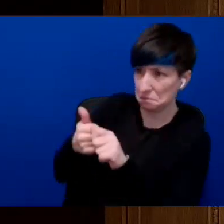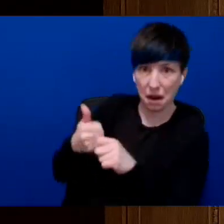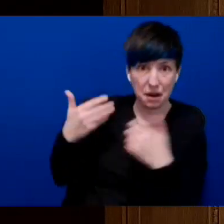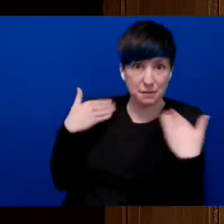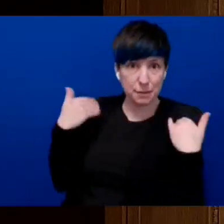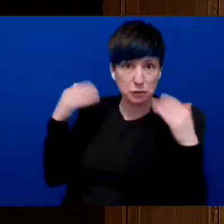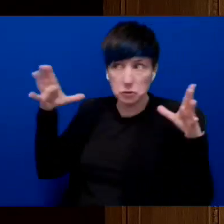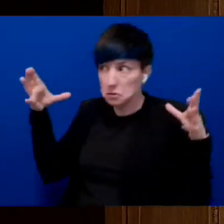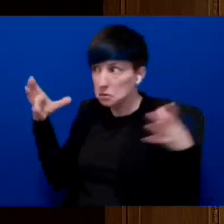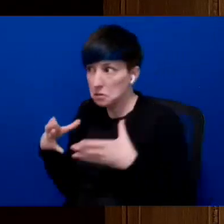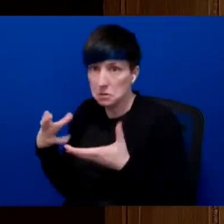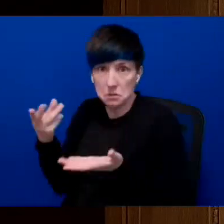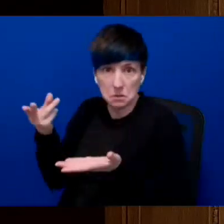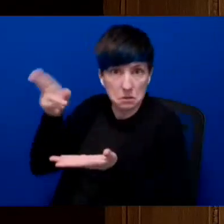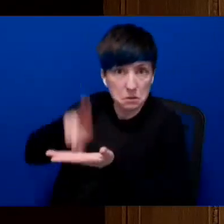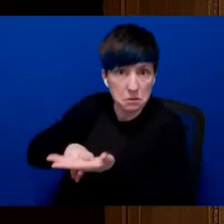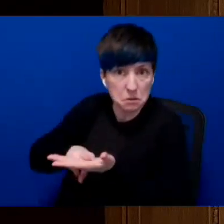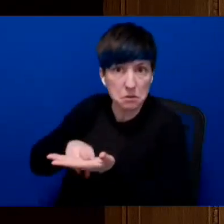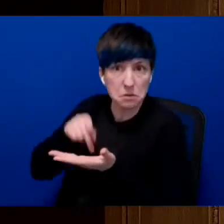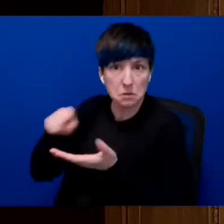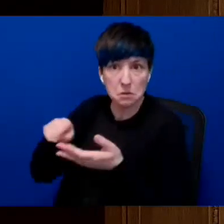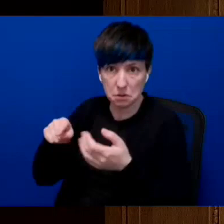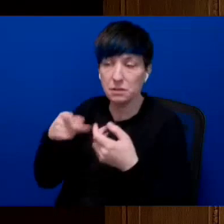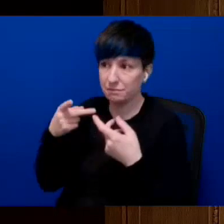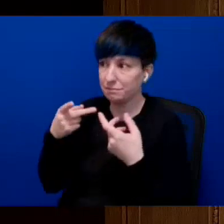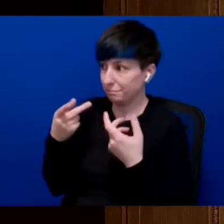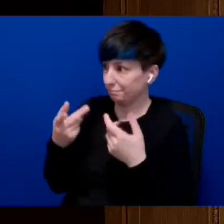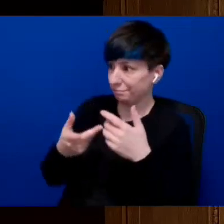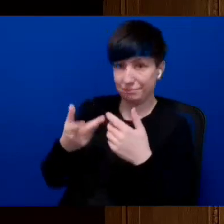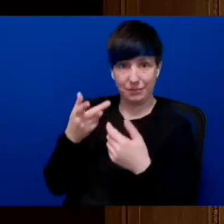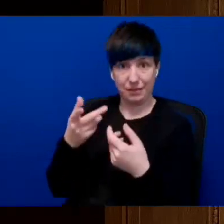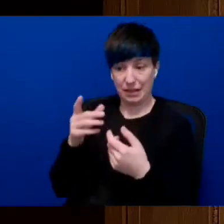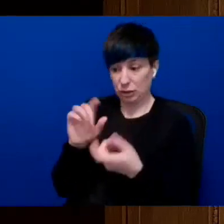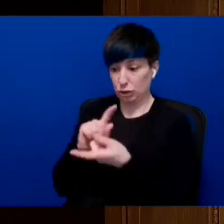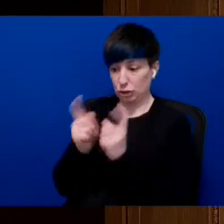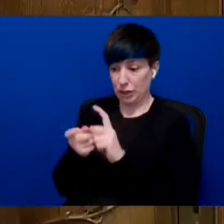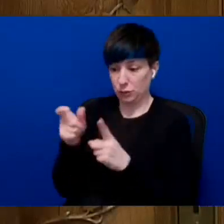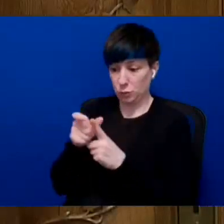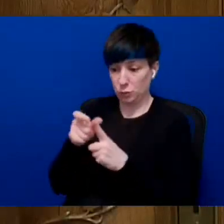rate increase of up to 5 times that amount.